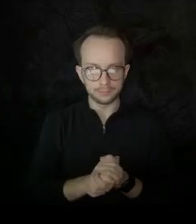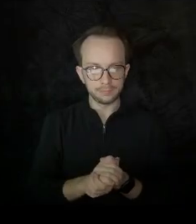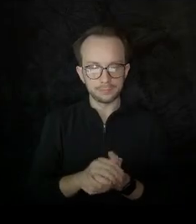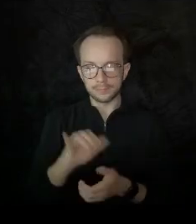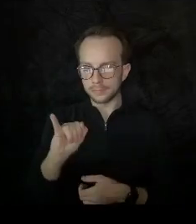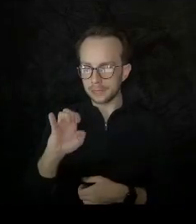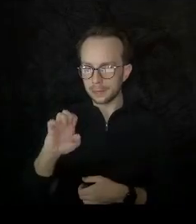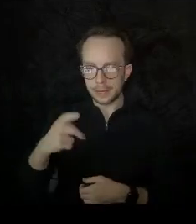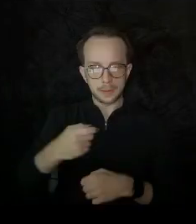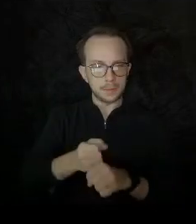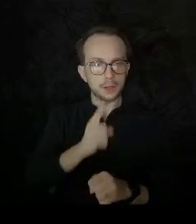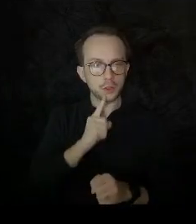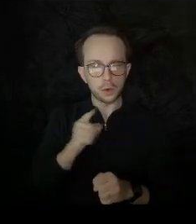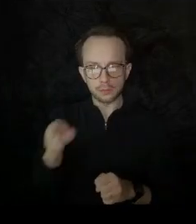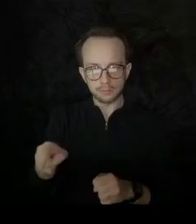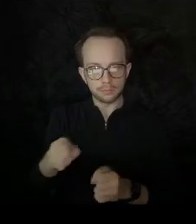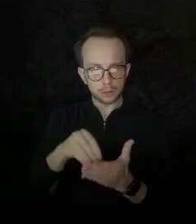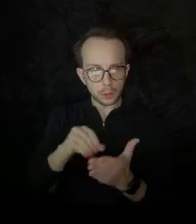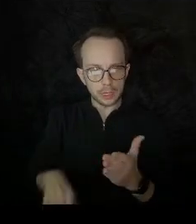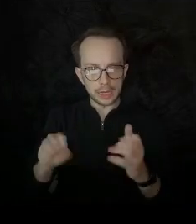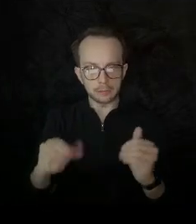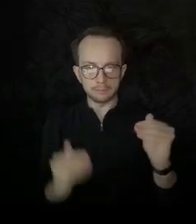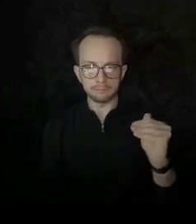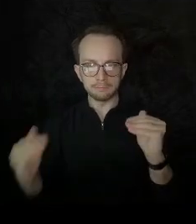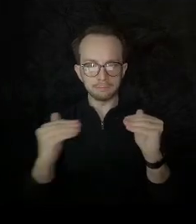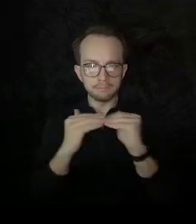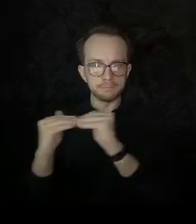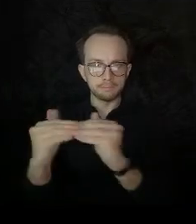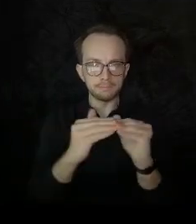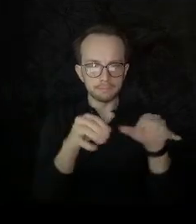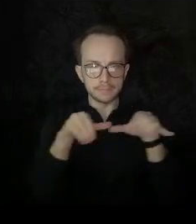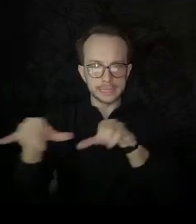learn with everyone else.